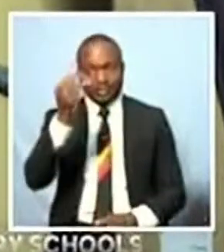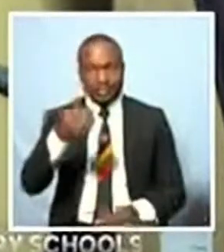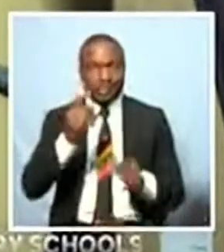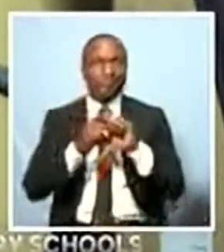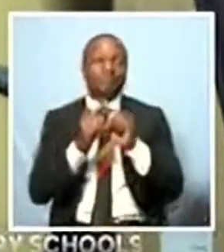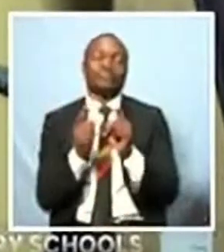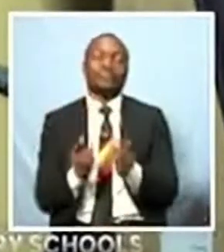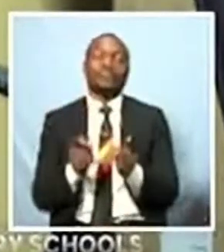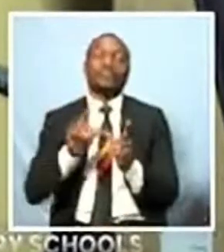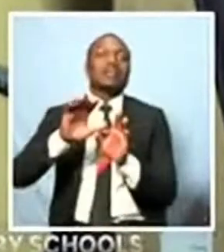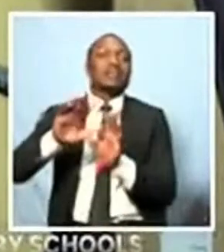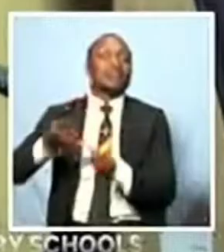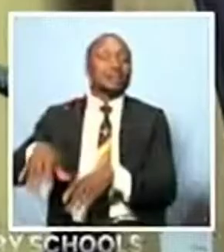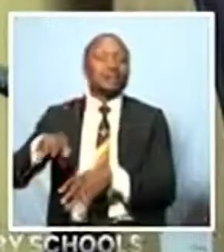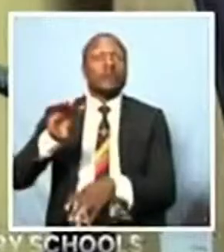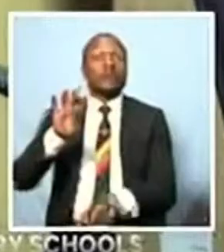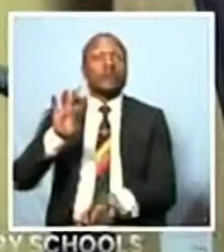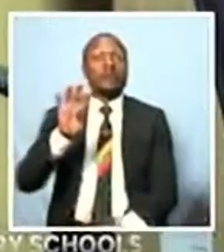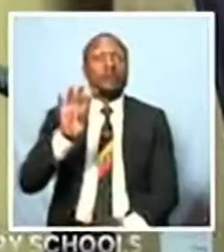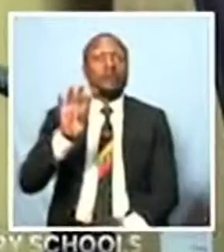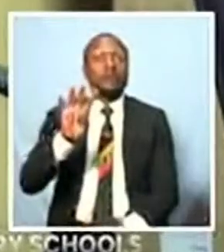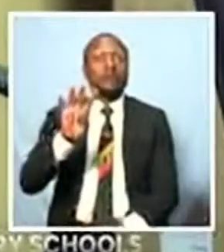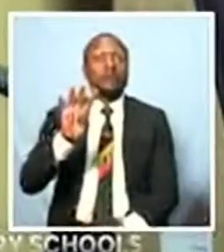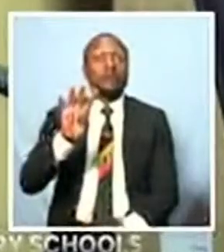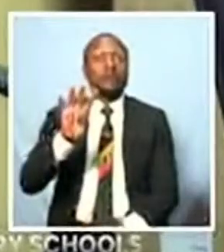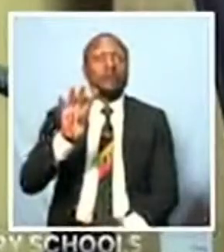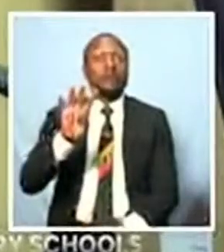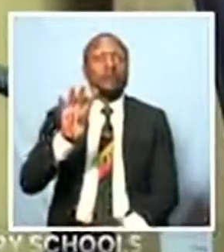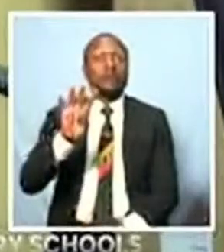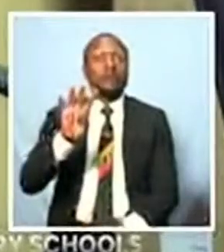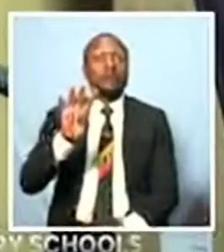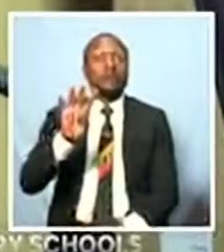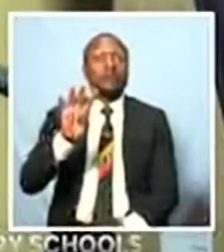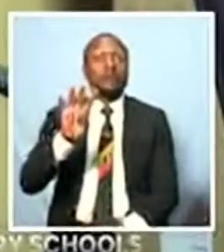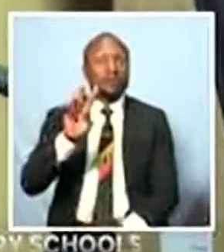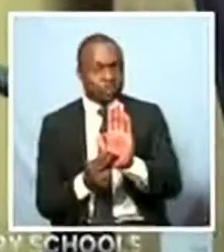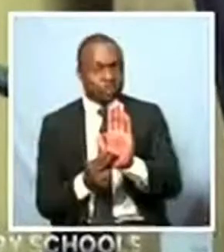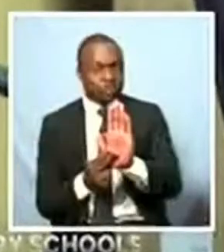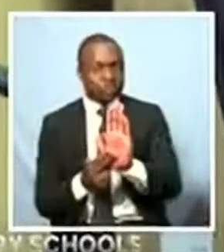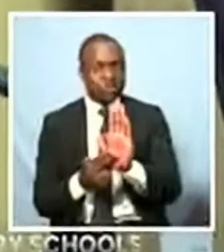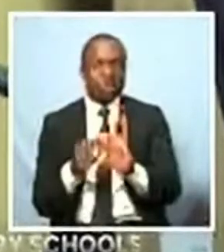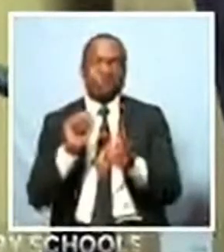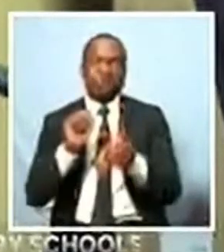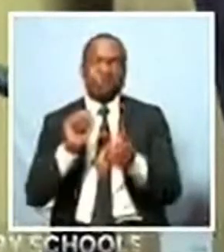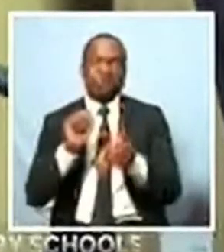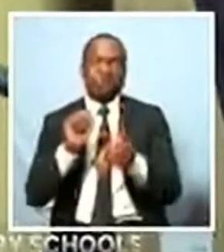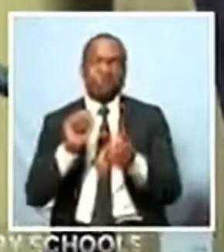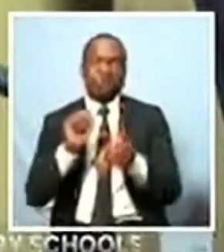out a 42%. So that shows that the problem exists.